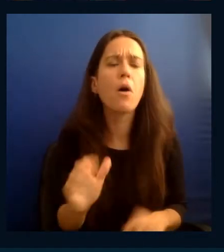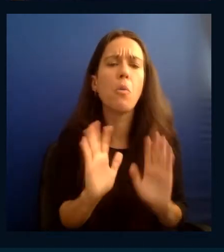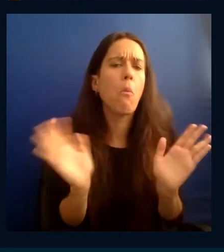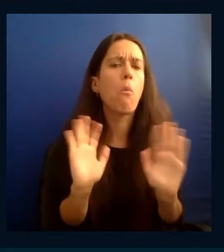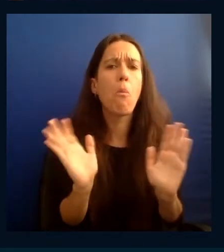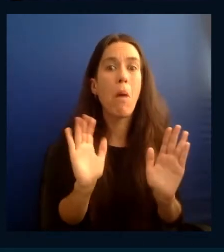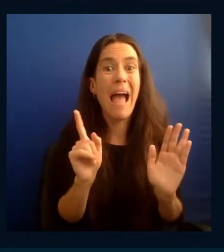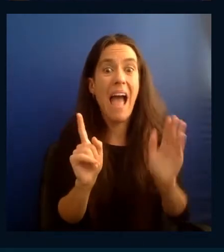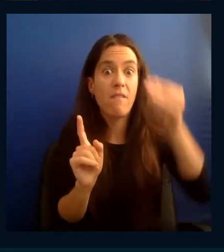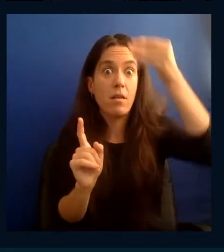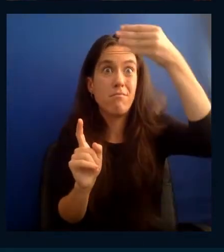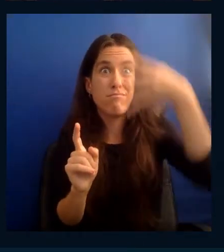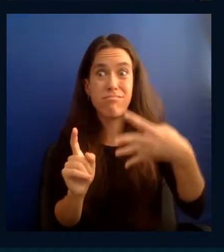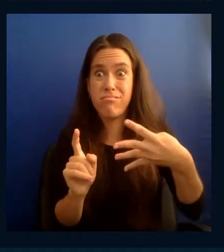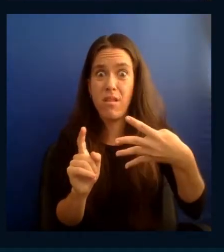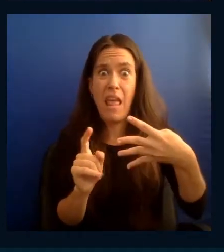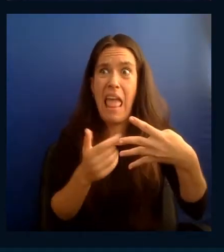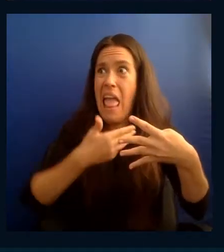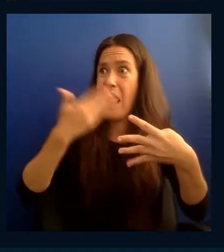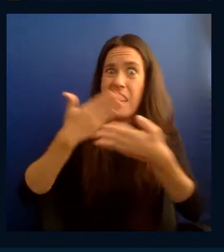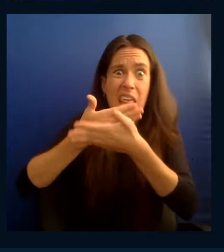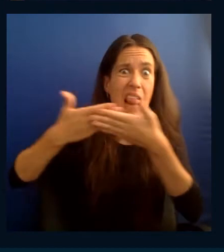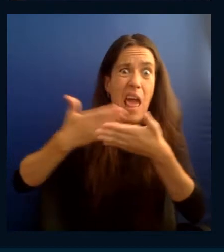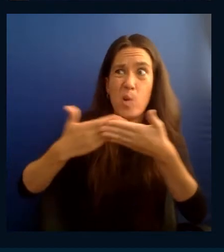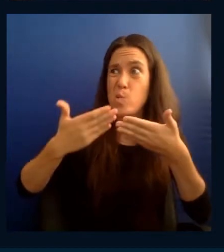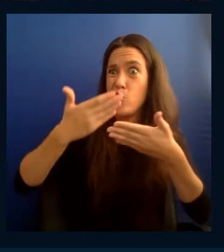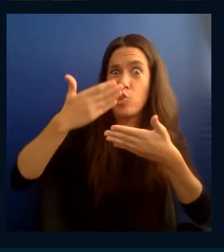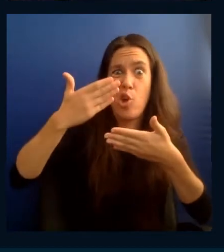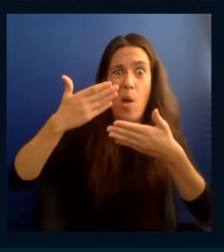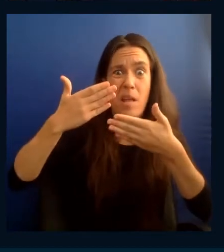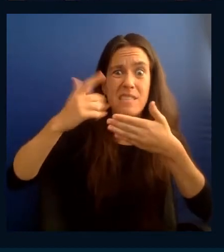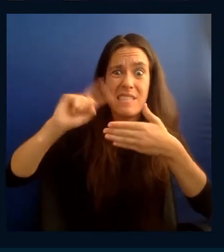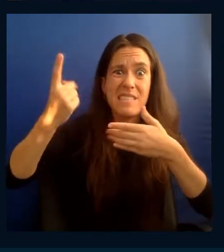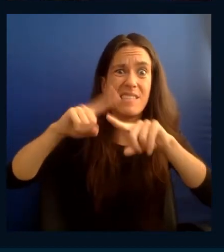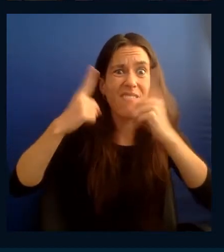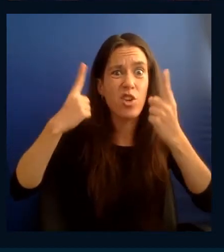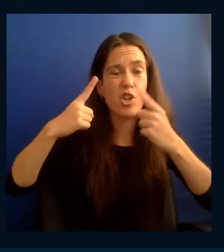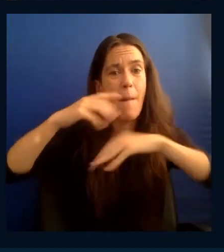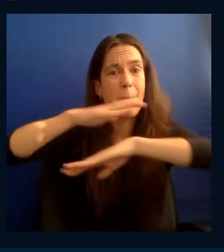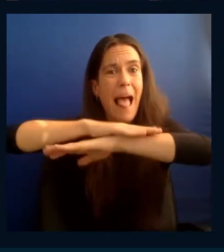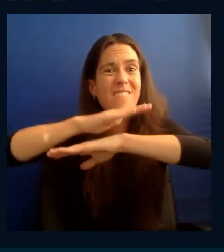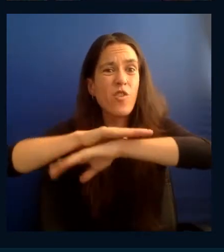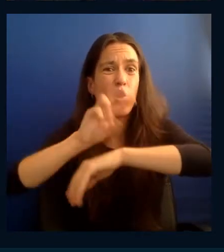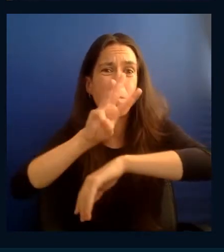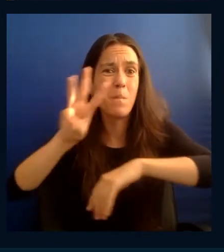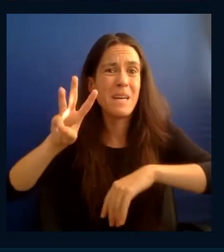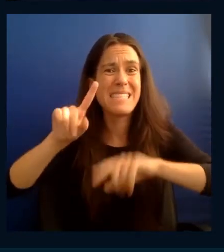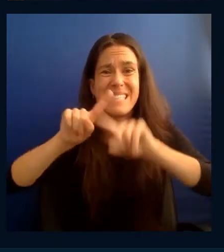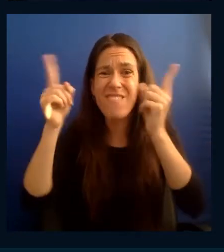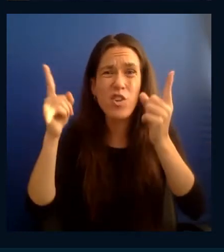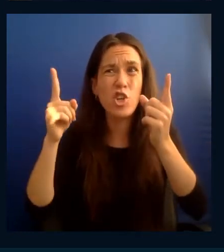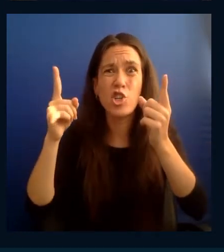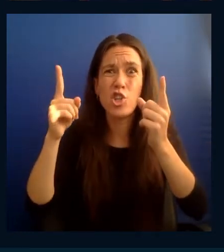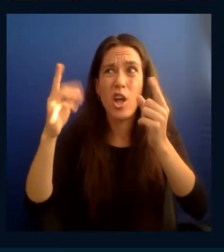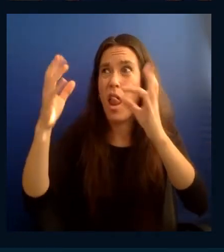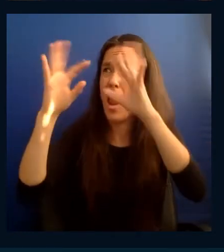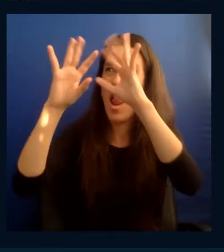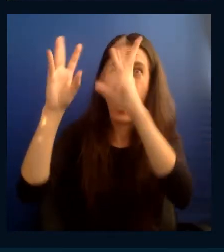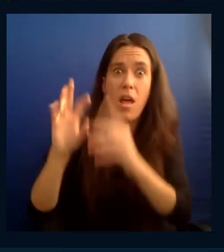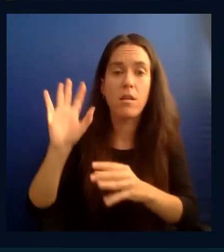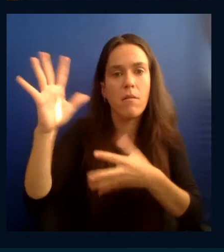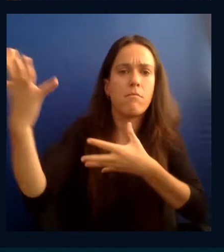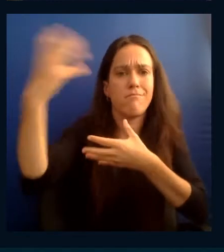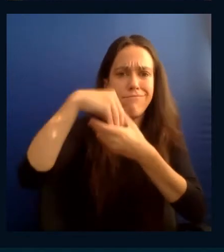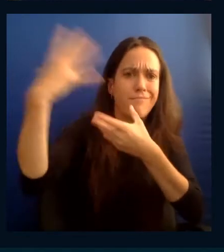deploy any language to any platform. And I really mean it, any language to any platform. I